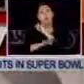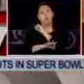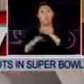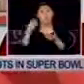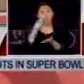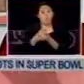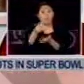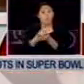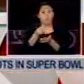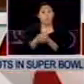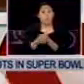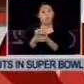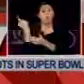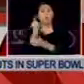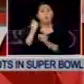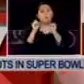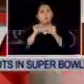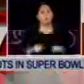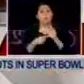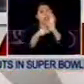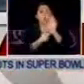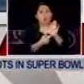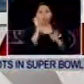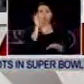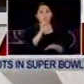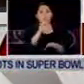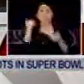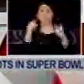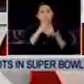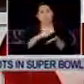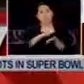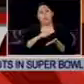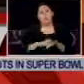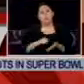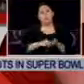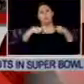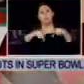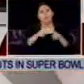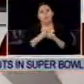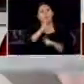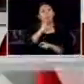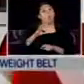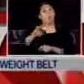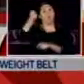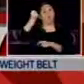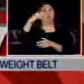upon written permission of the depositor pursuant to Section 8 of Republic Act No.